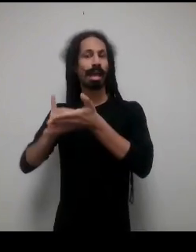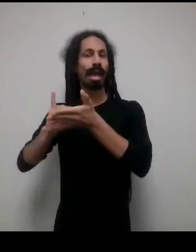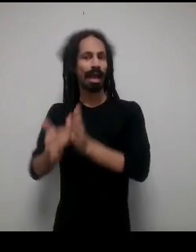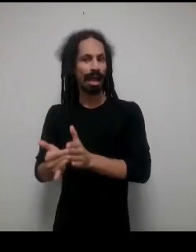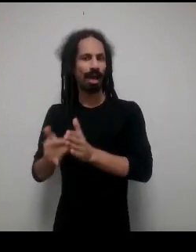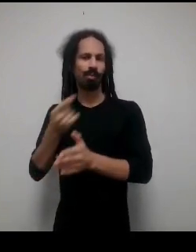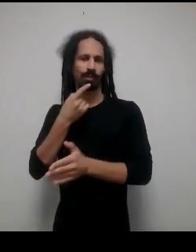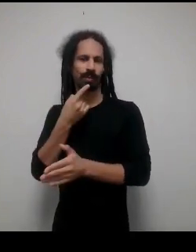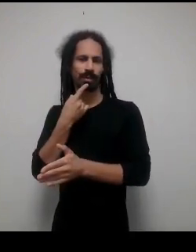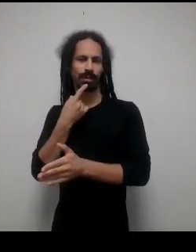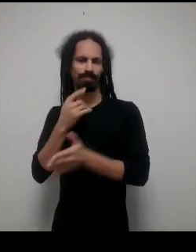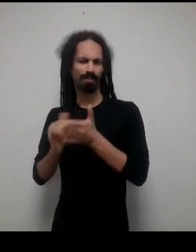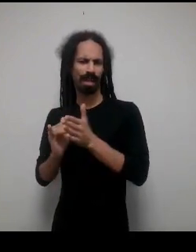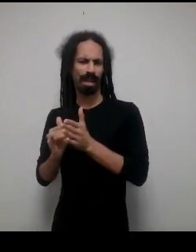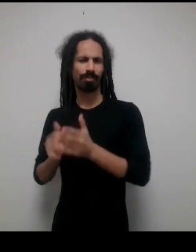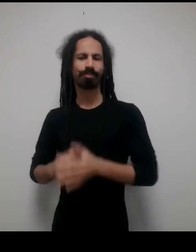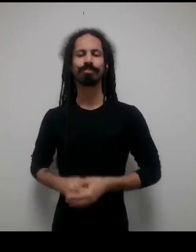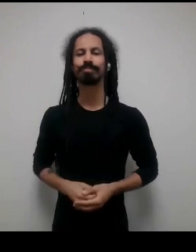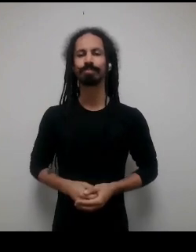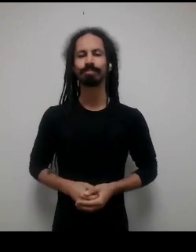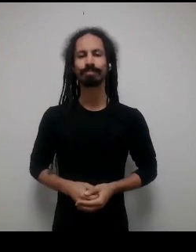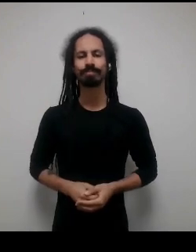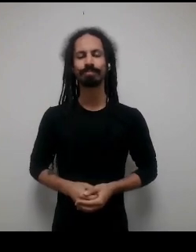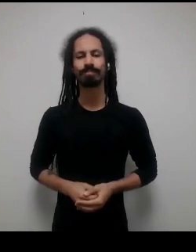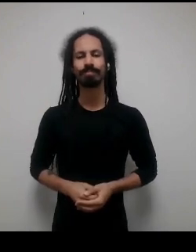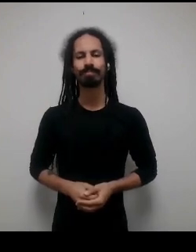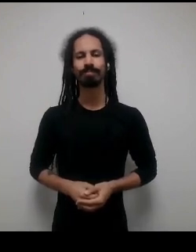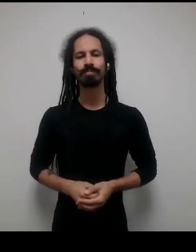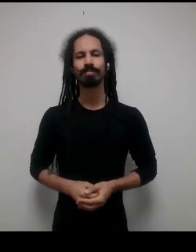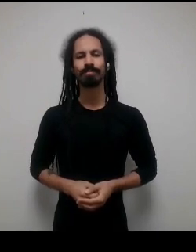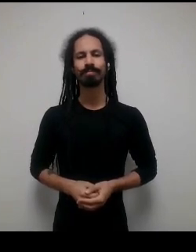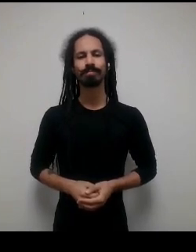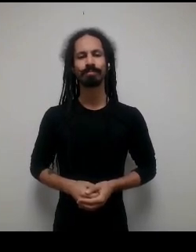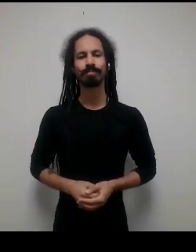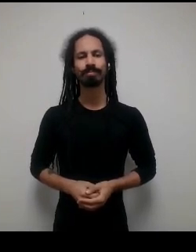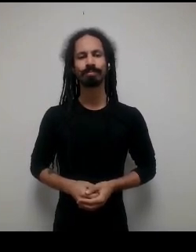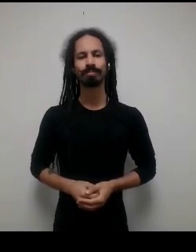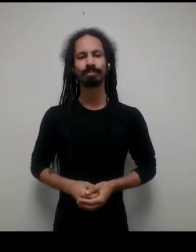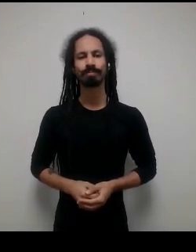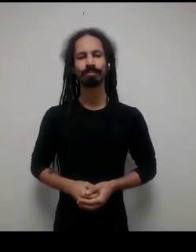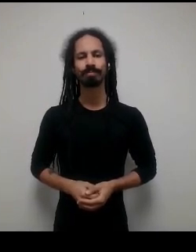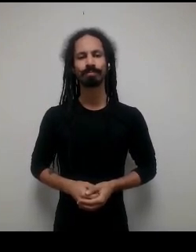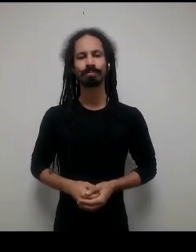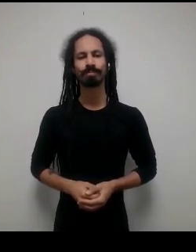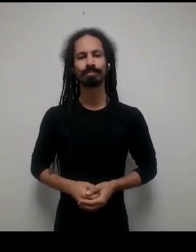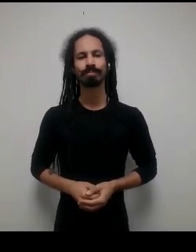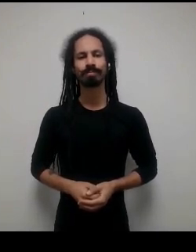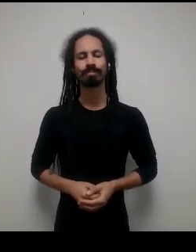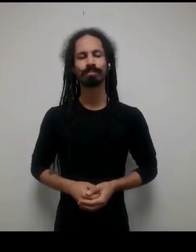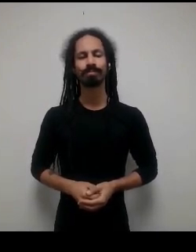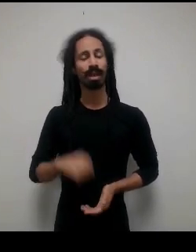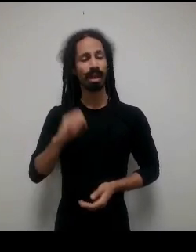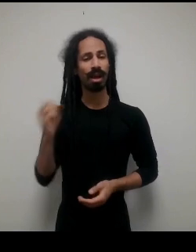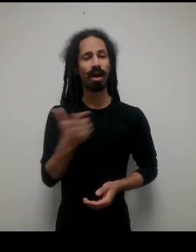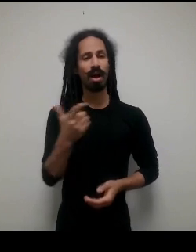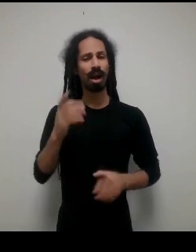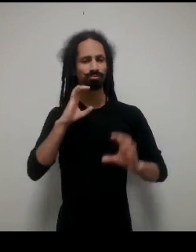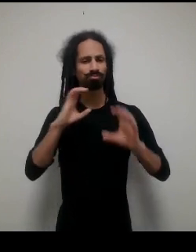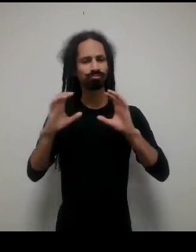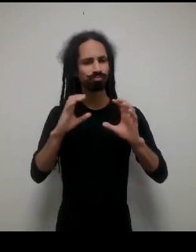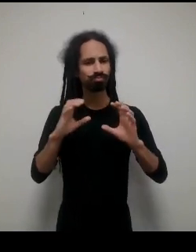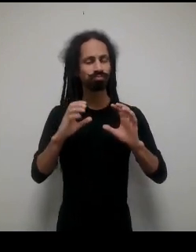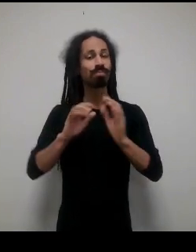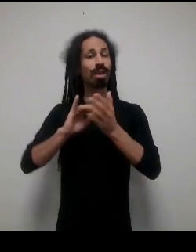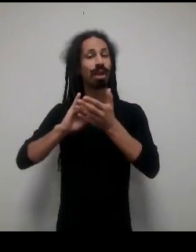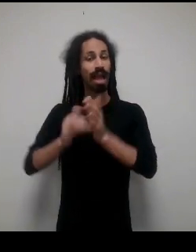will you say it? In oral communication, how we say something